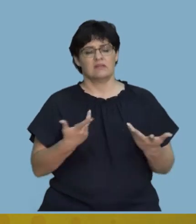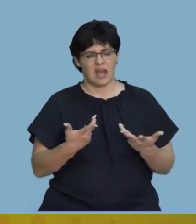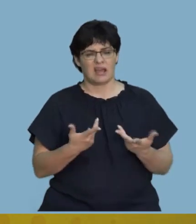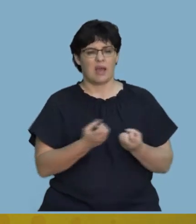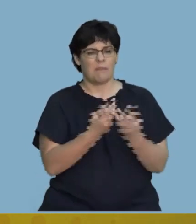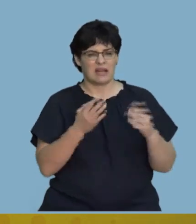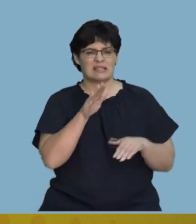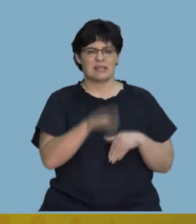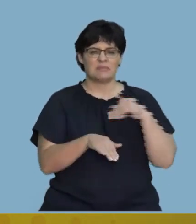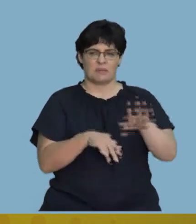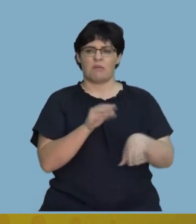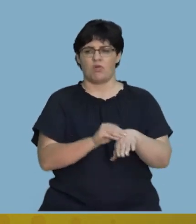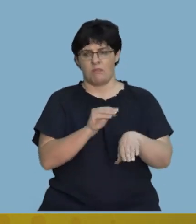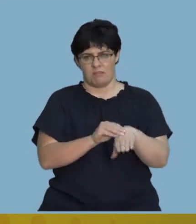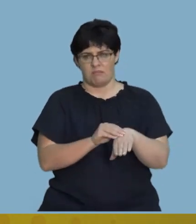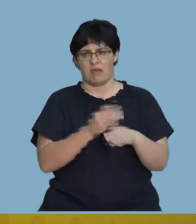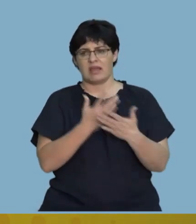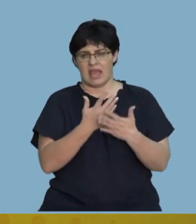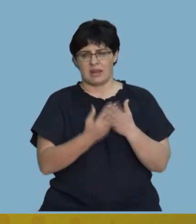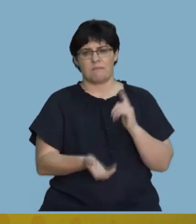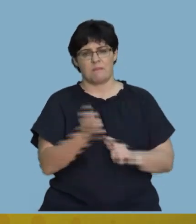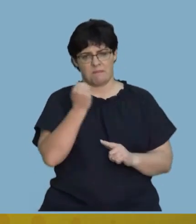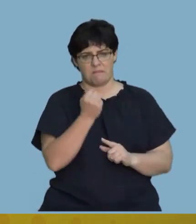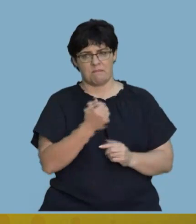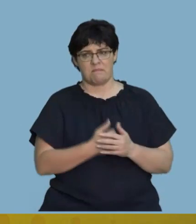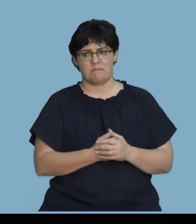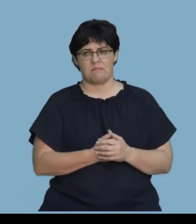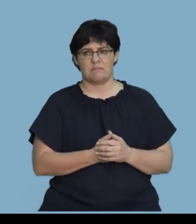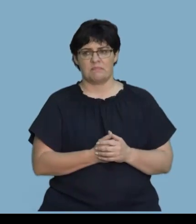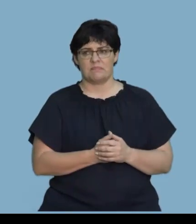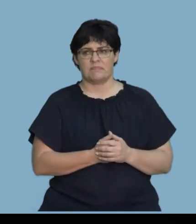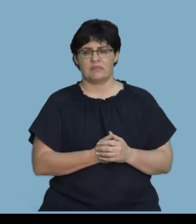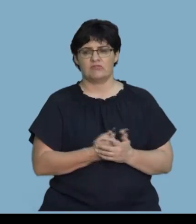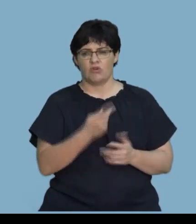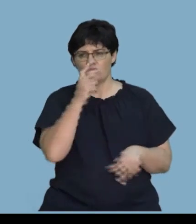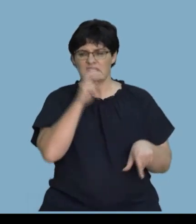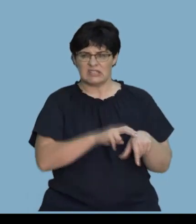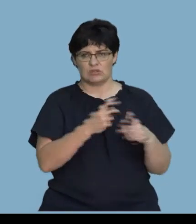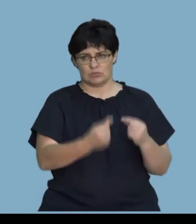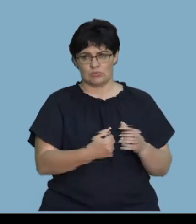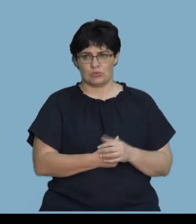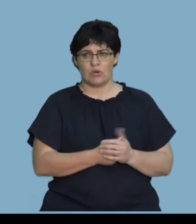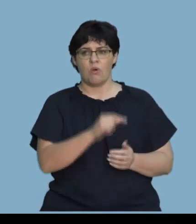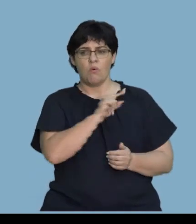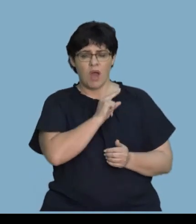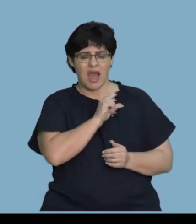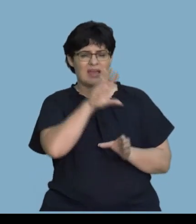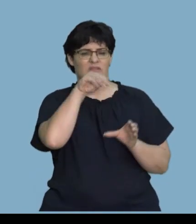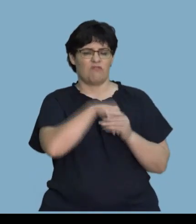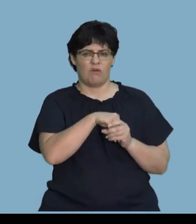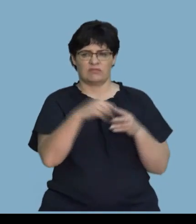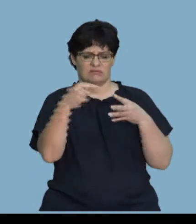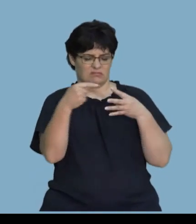problem that you'd have maybe required to do, because it involved a number of, you know,